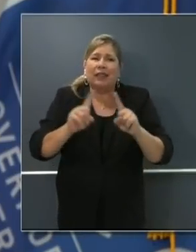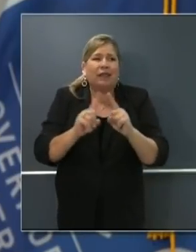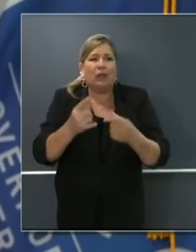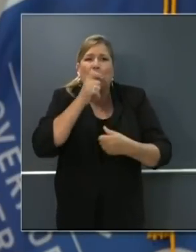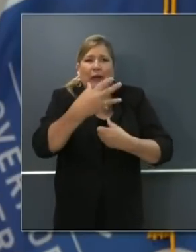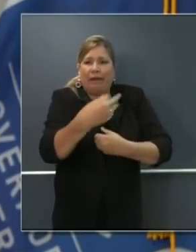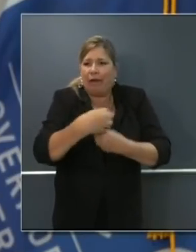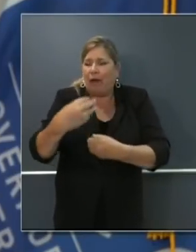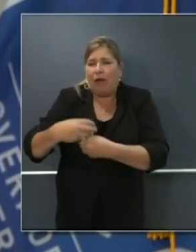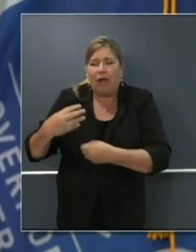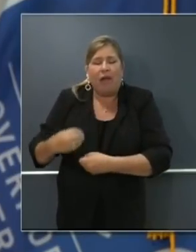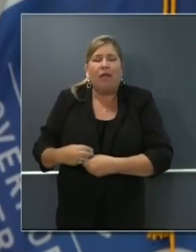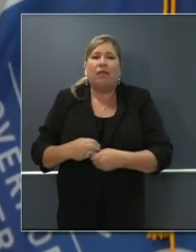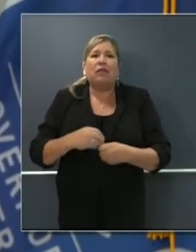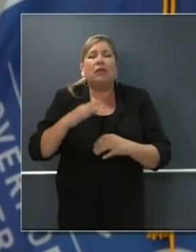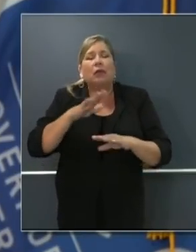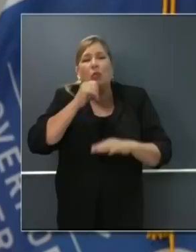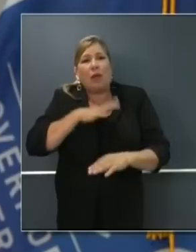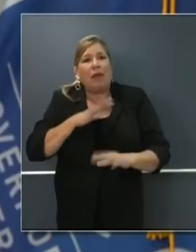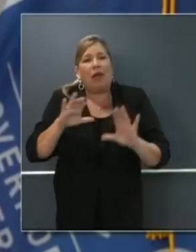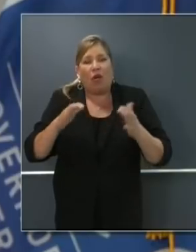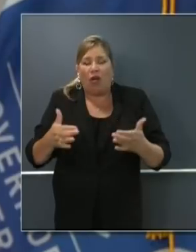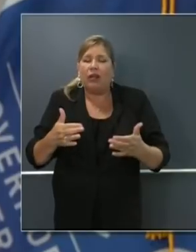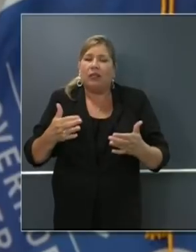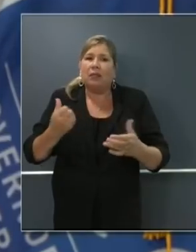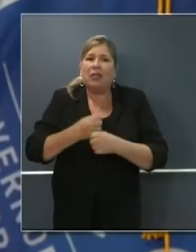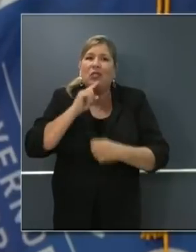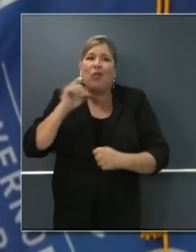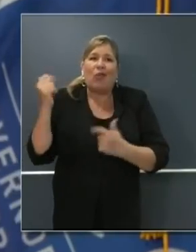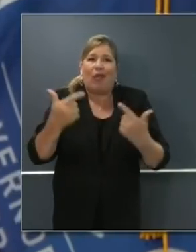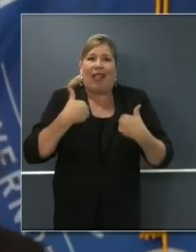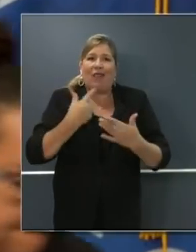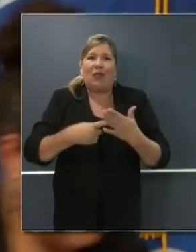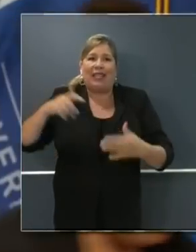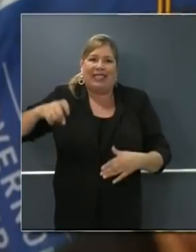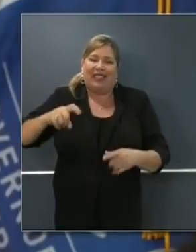and families across California have the supports they need to thrive.